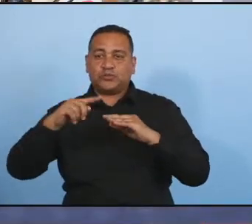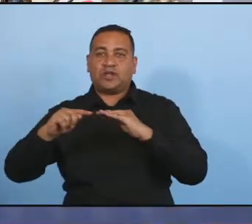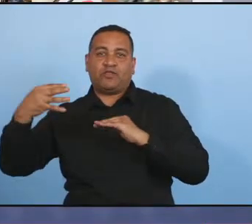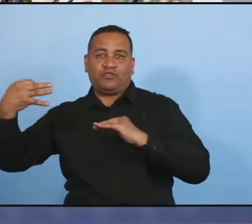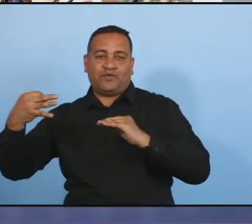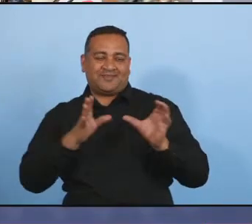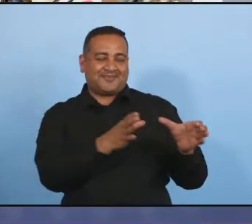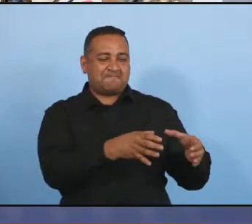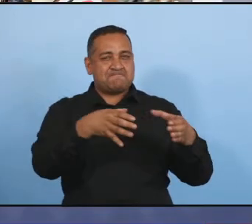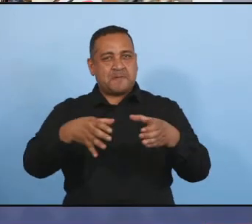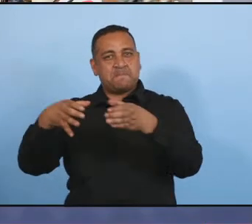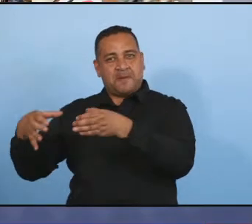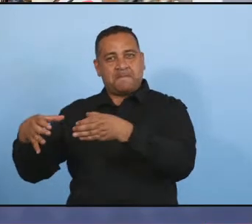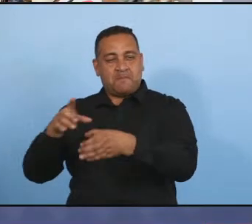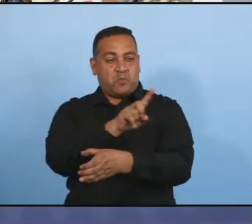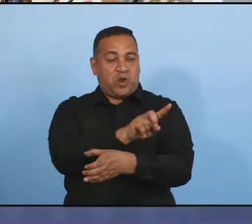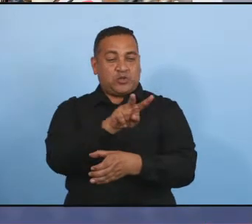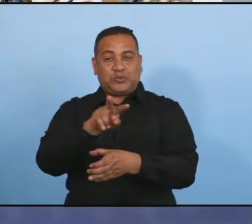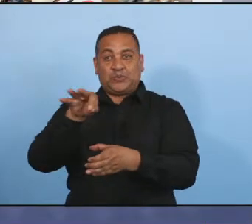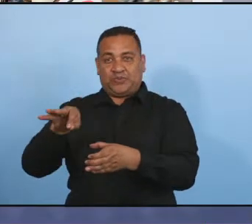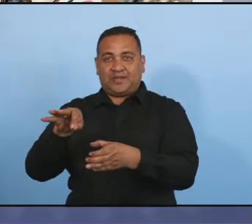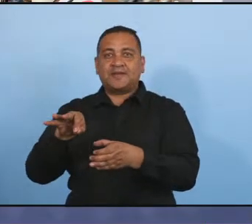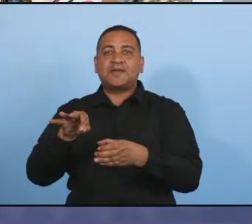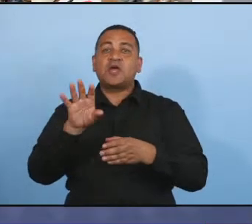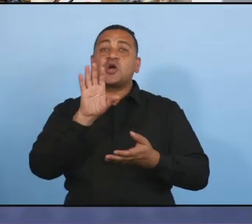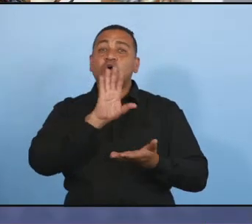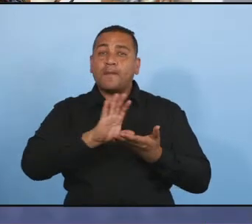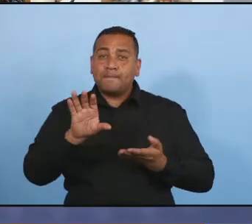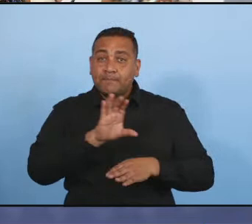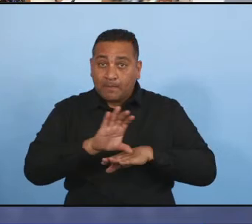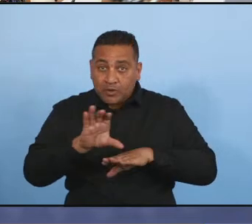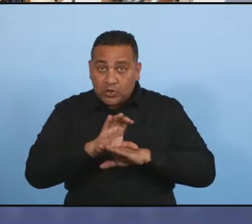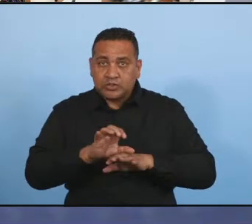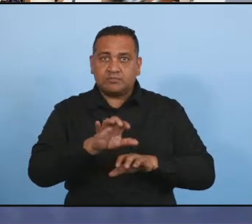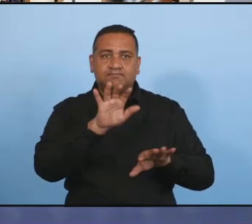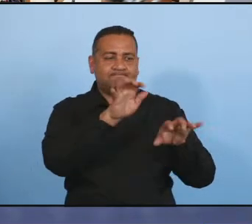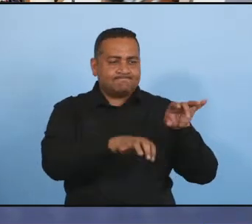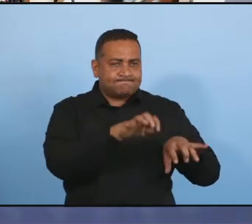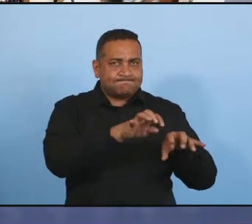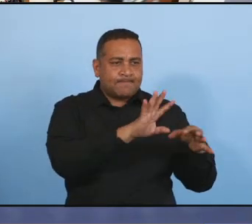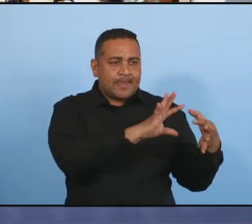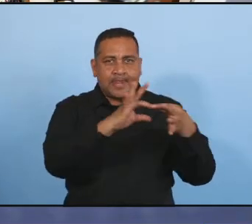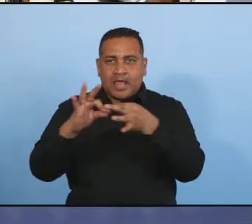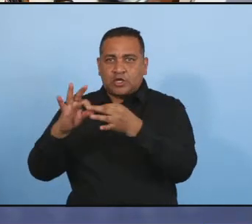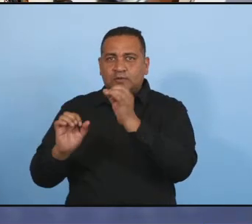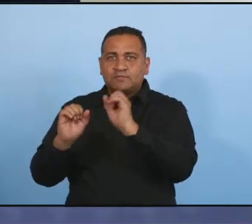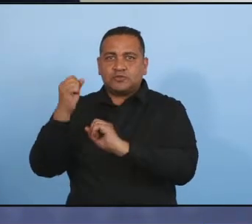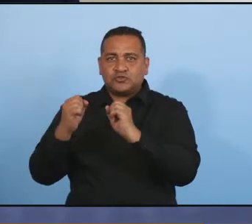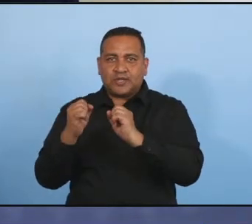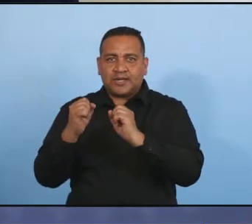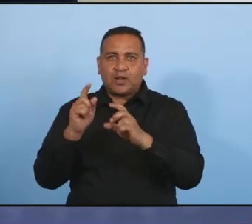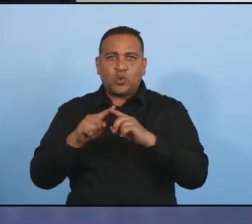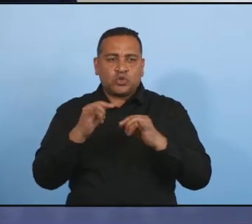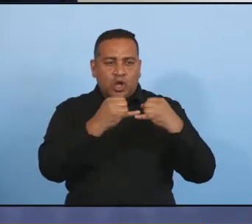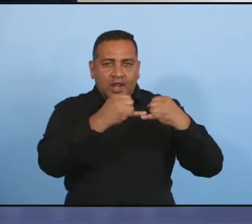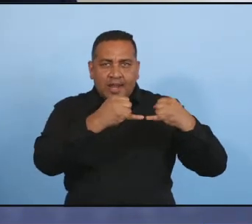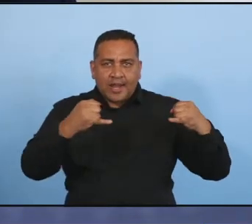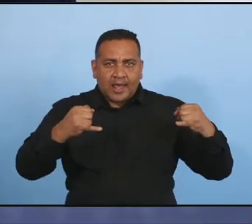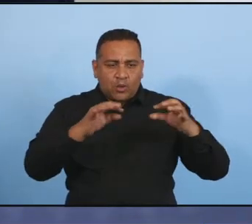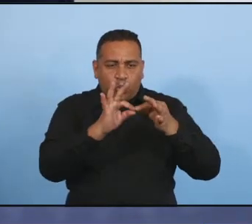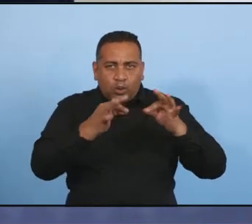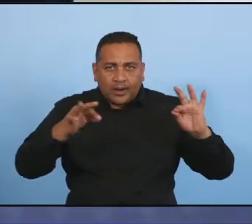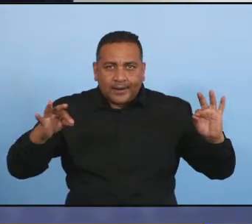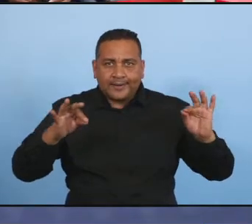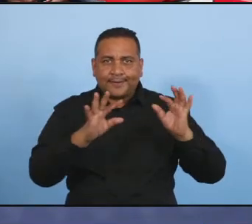soldering, how to make PC boards, how to build circuits, fault find that circuits, working with analog and digital circuits, and then even how